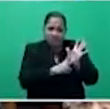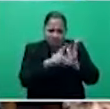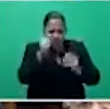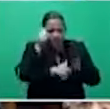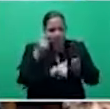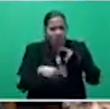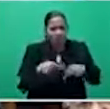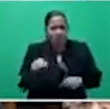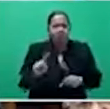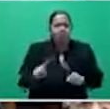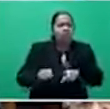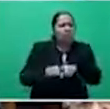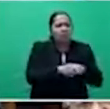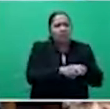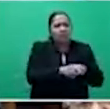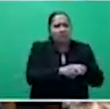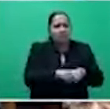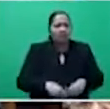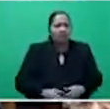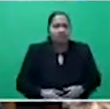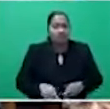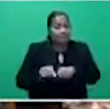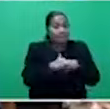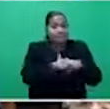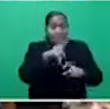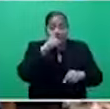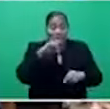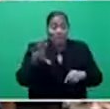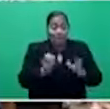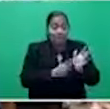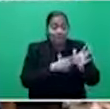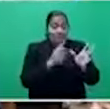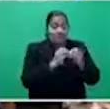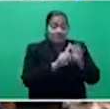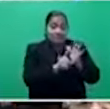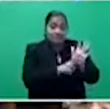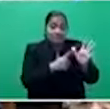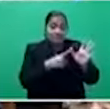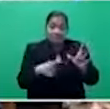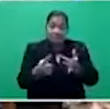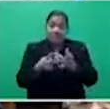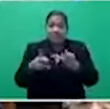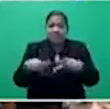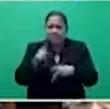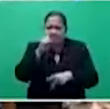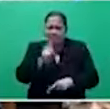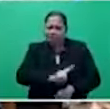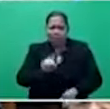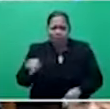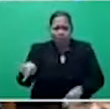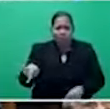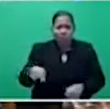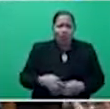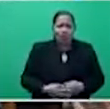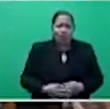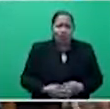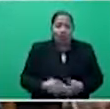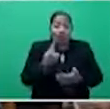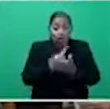What did that mean? It meant the people from Nambila and other places could not even go there themselves. You could